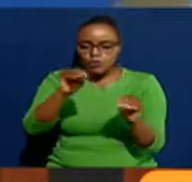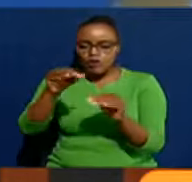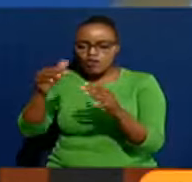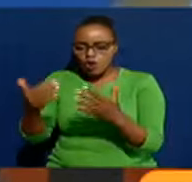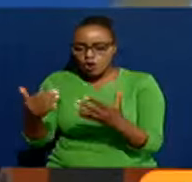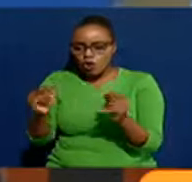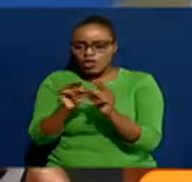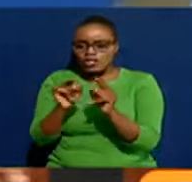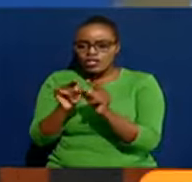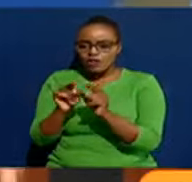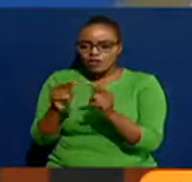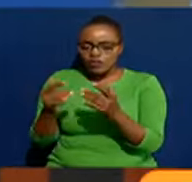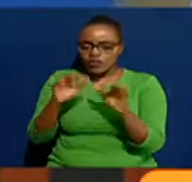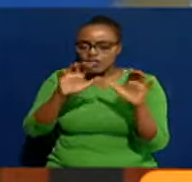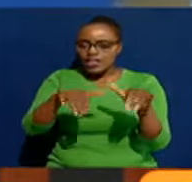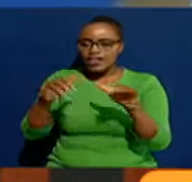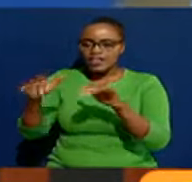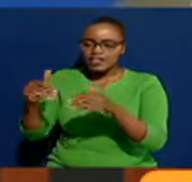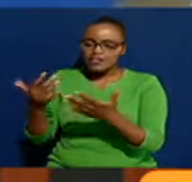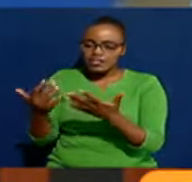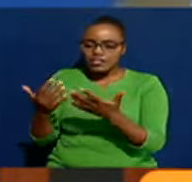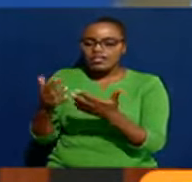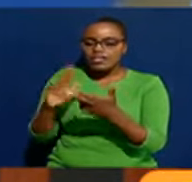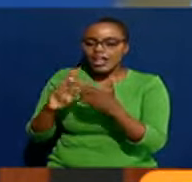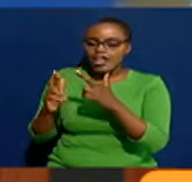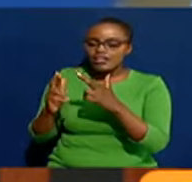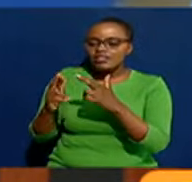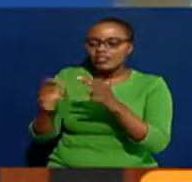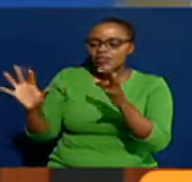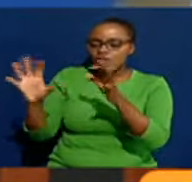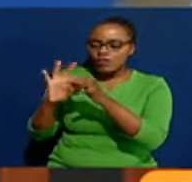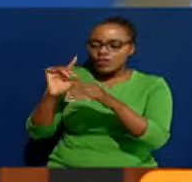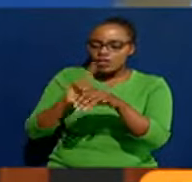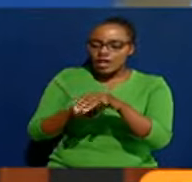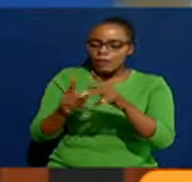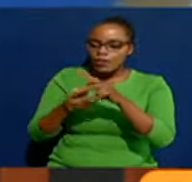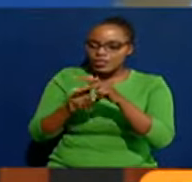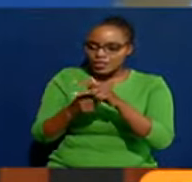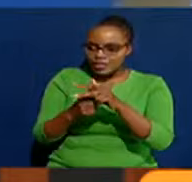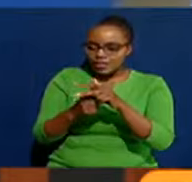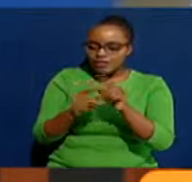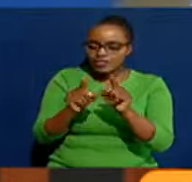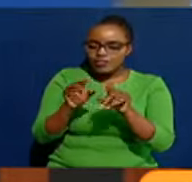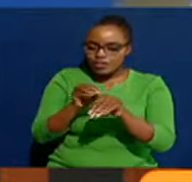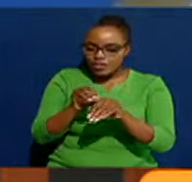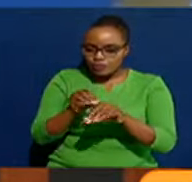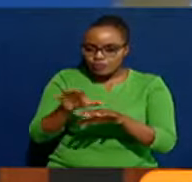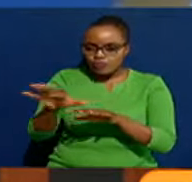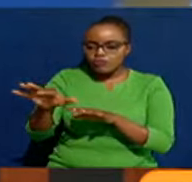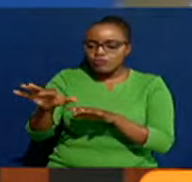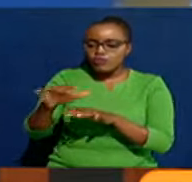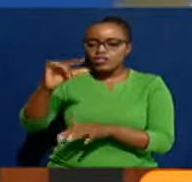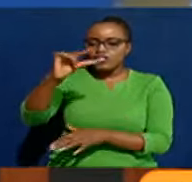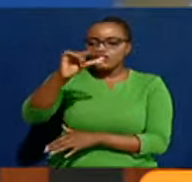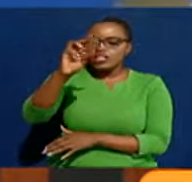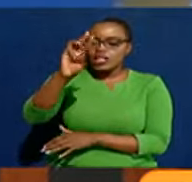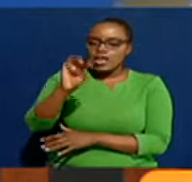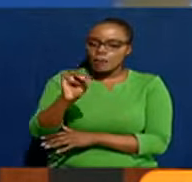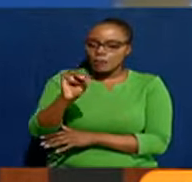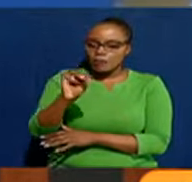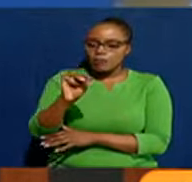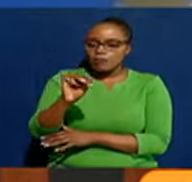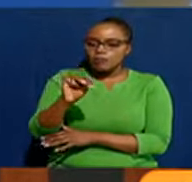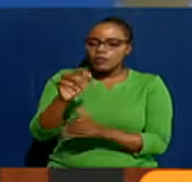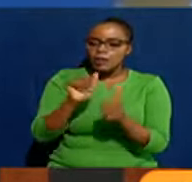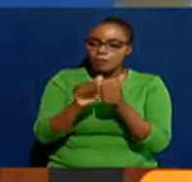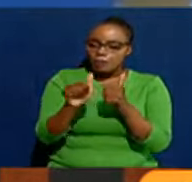even cultivated relatives. When we roll out the release of the GM maize,